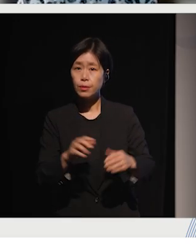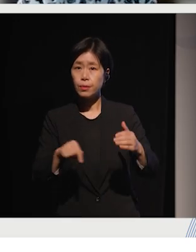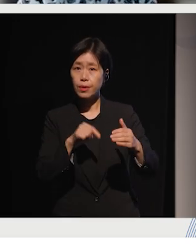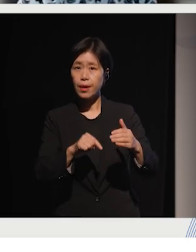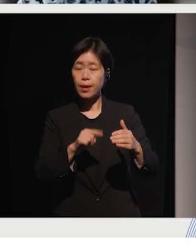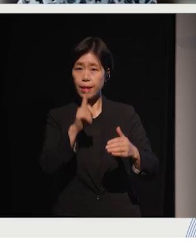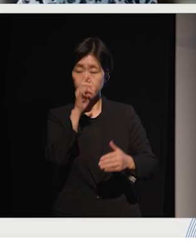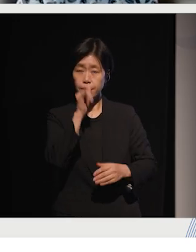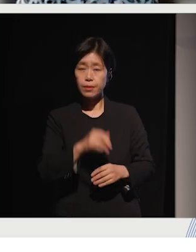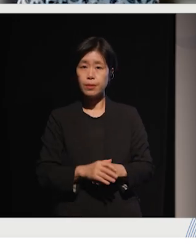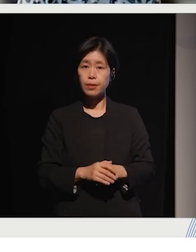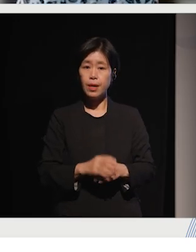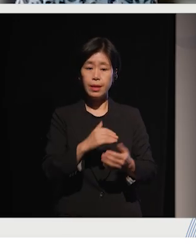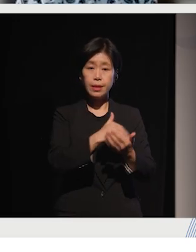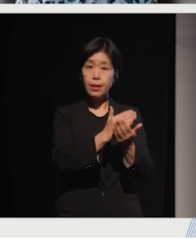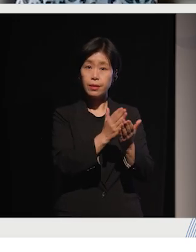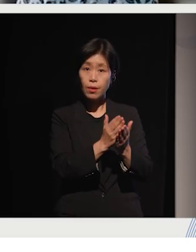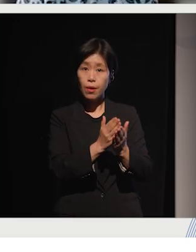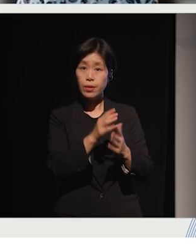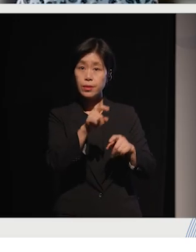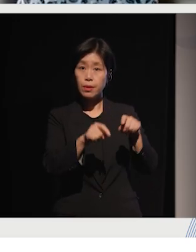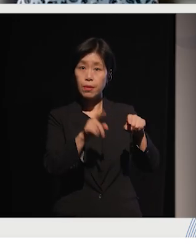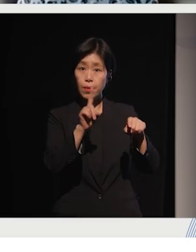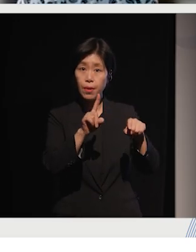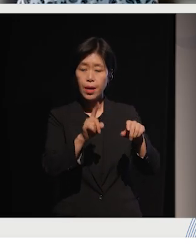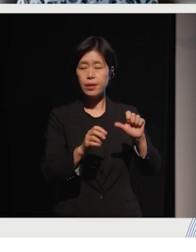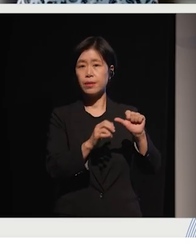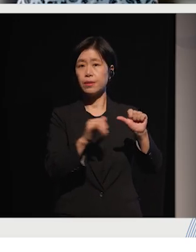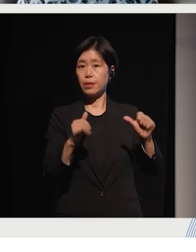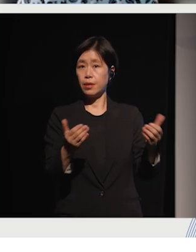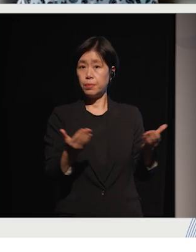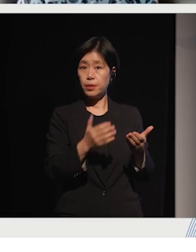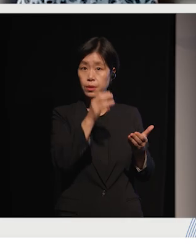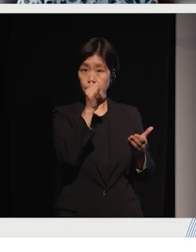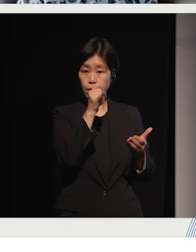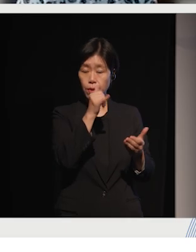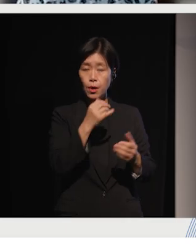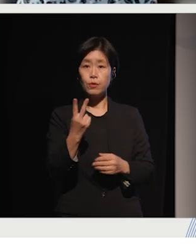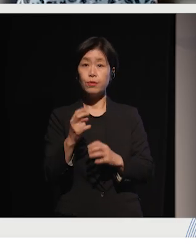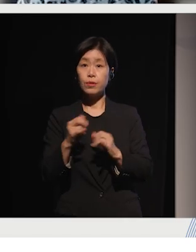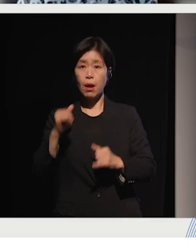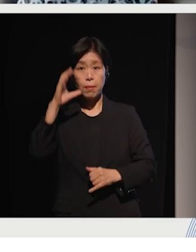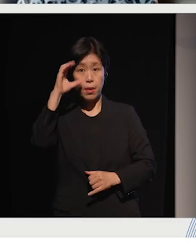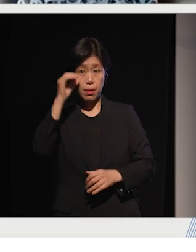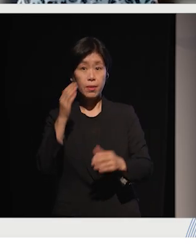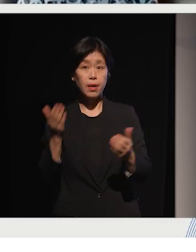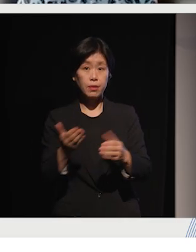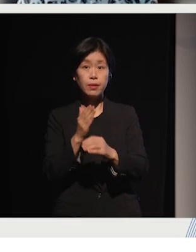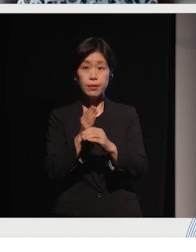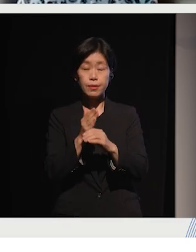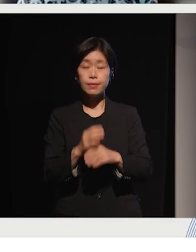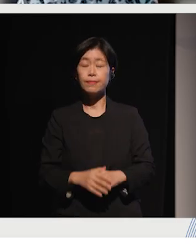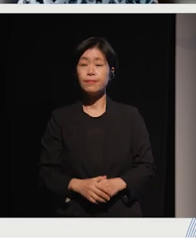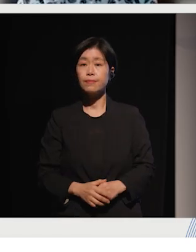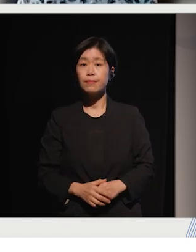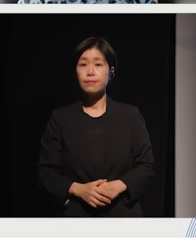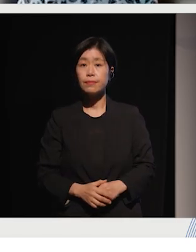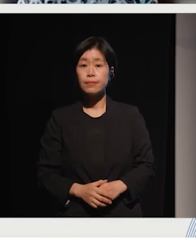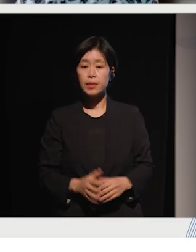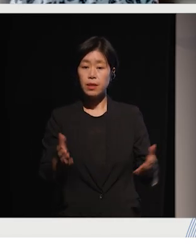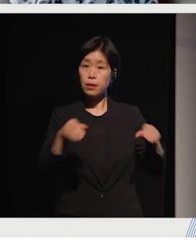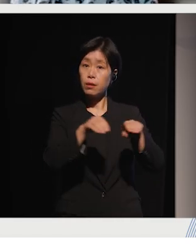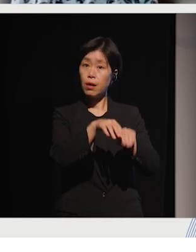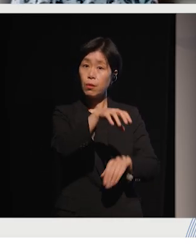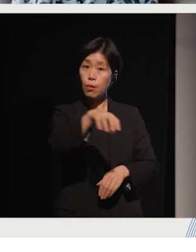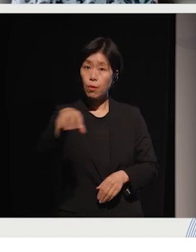part-time contractors. So we are a relatively small office considering how large the institution is.